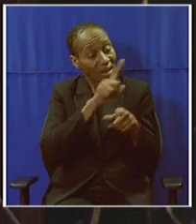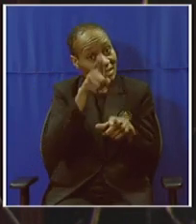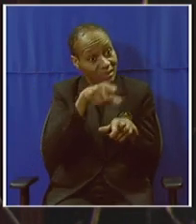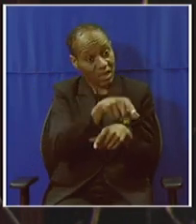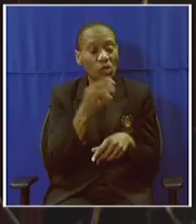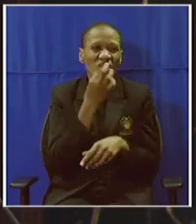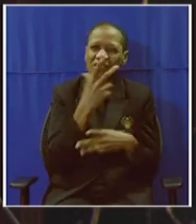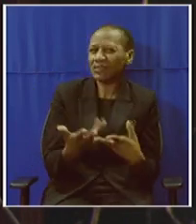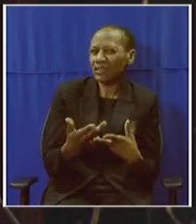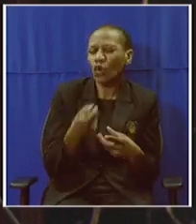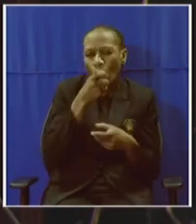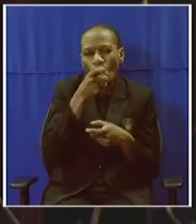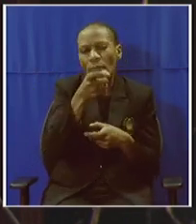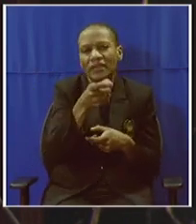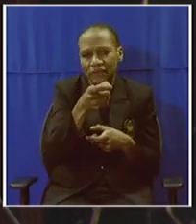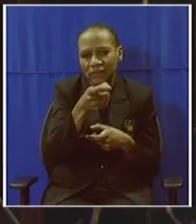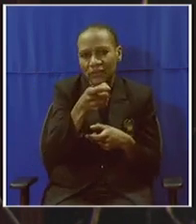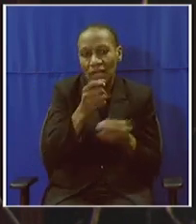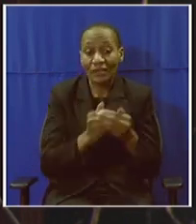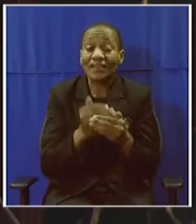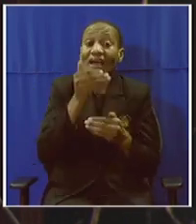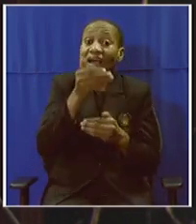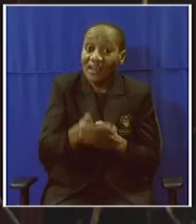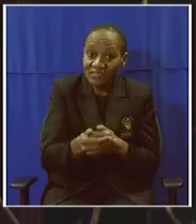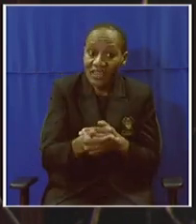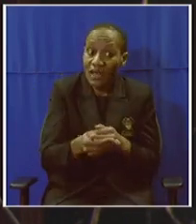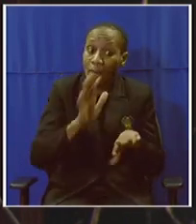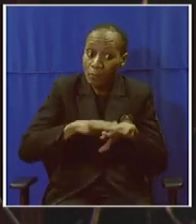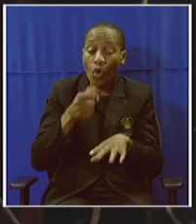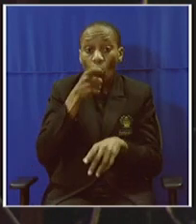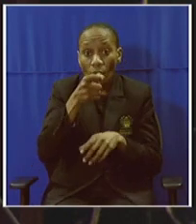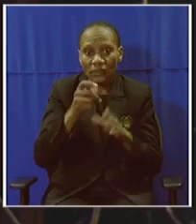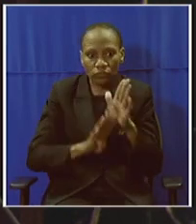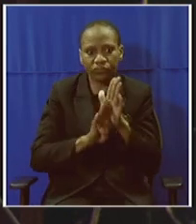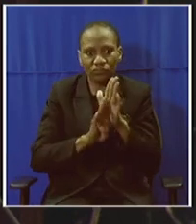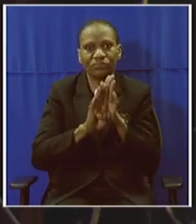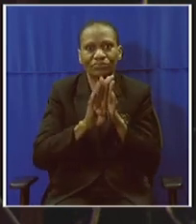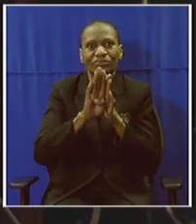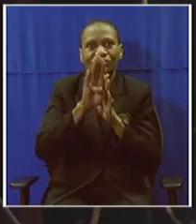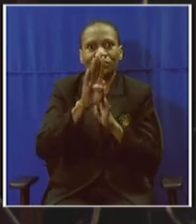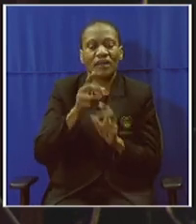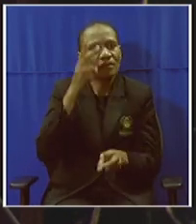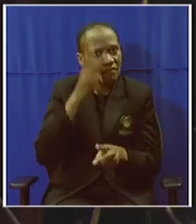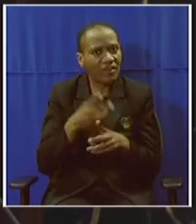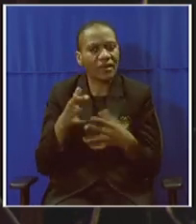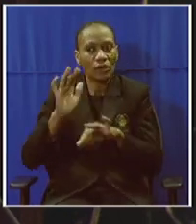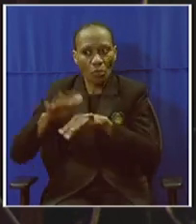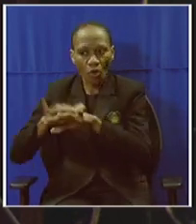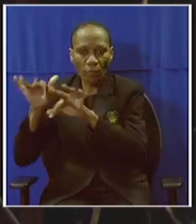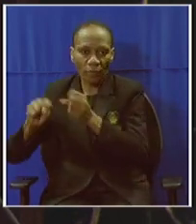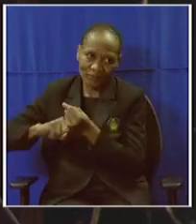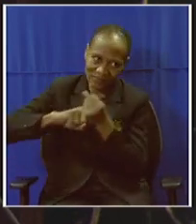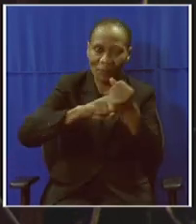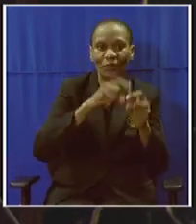controversy over her comments, which became progressively more conservative and earned her support from those who